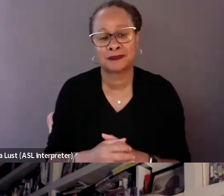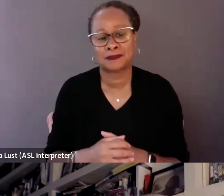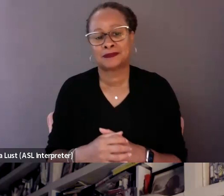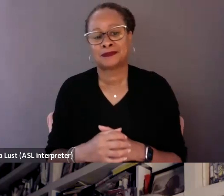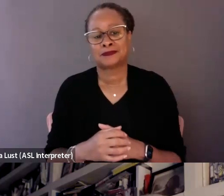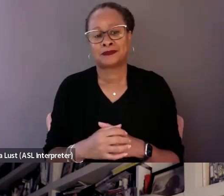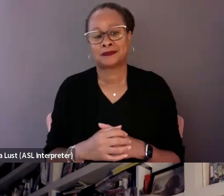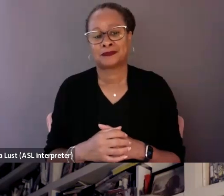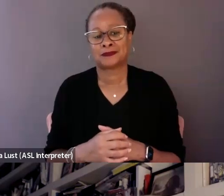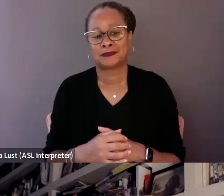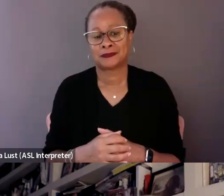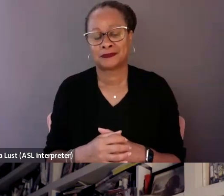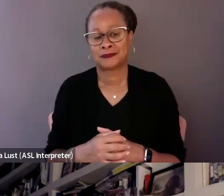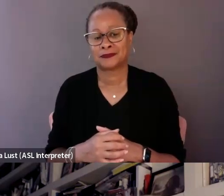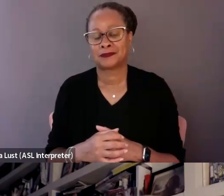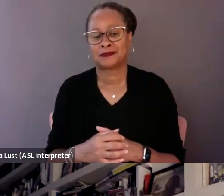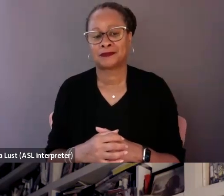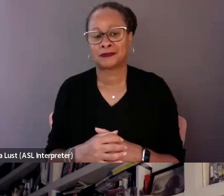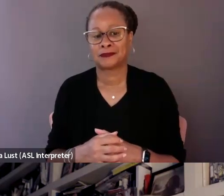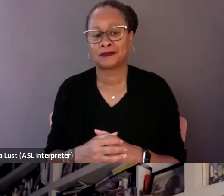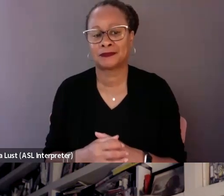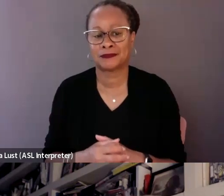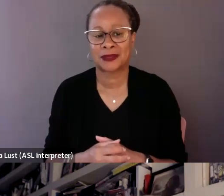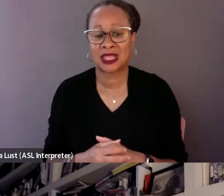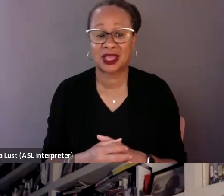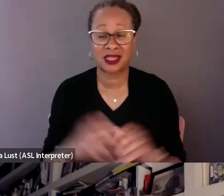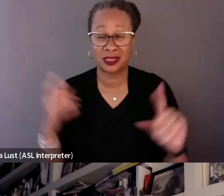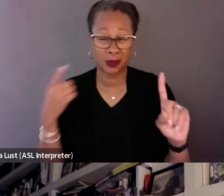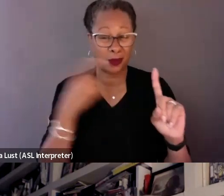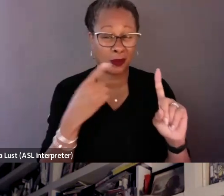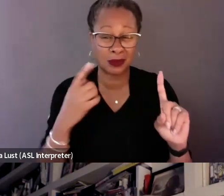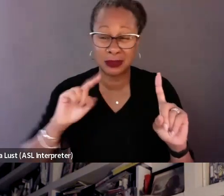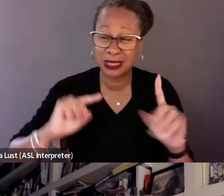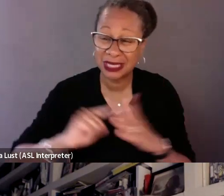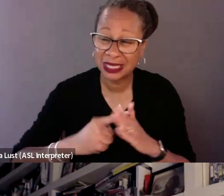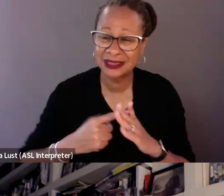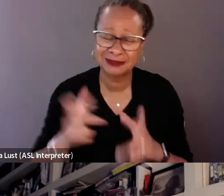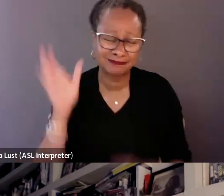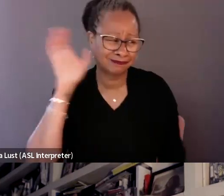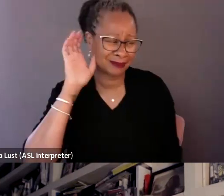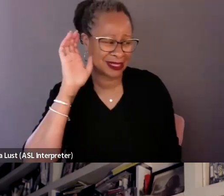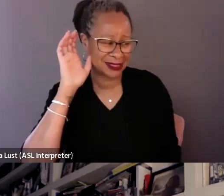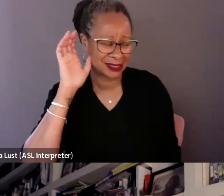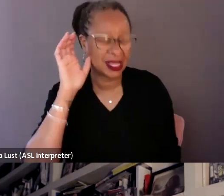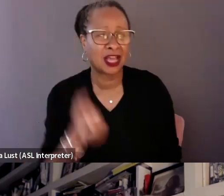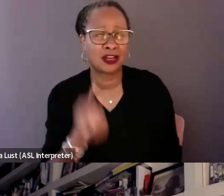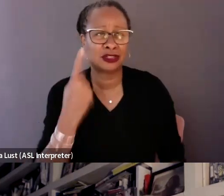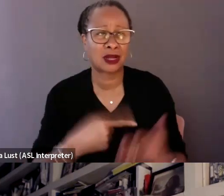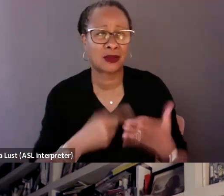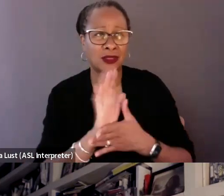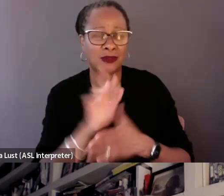the phrase is just listen and try to understand what the movie need